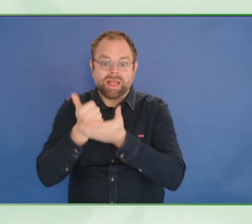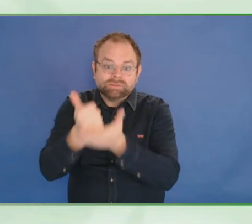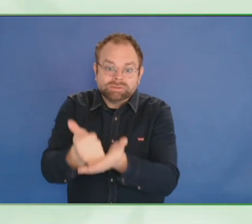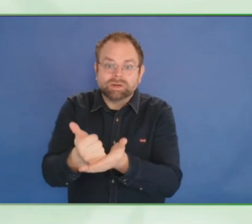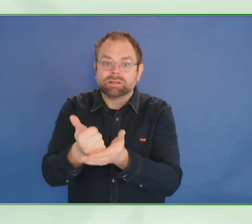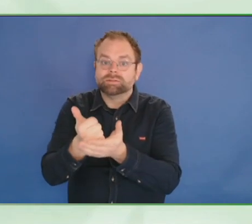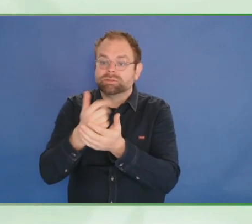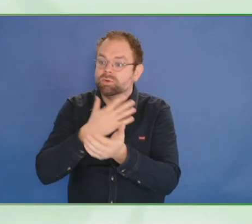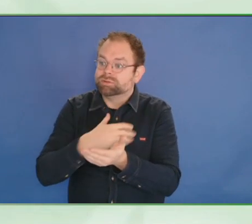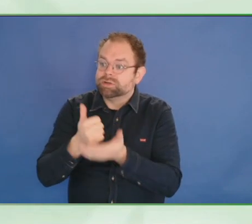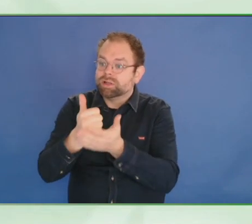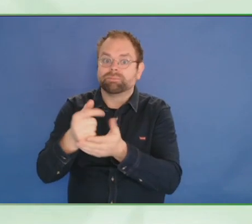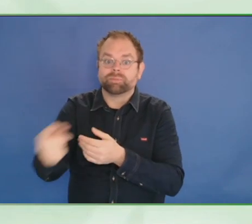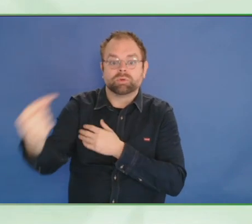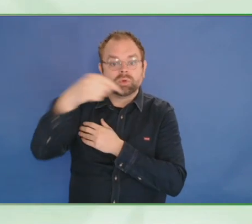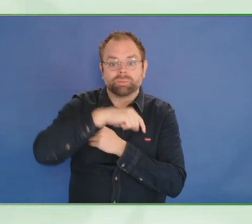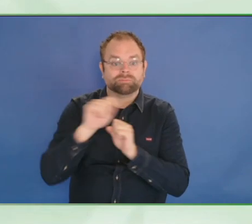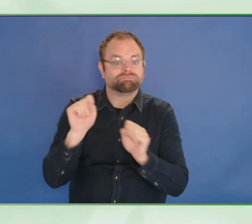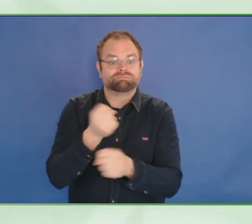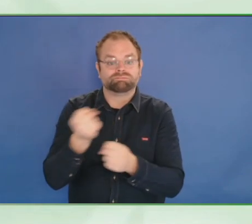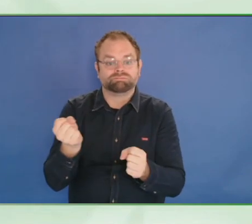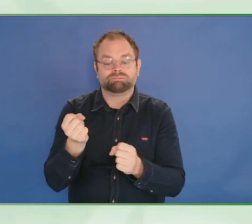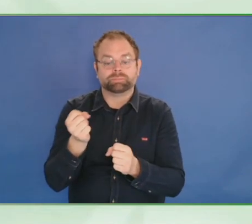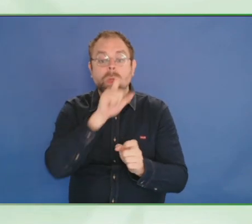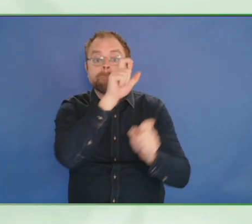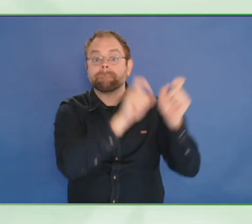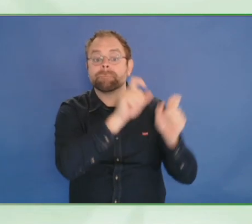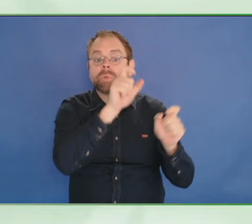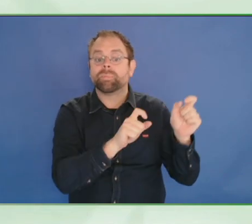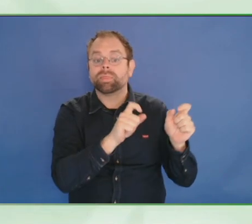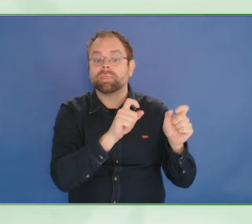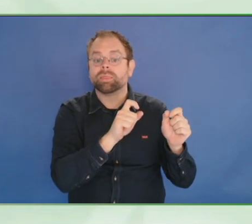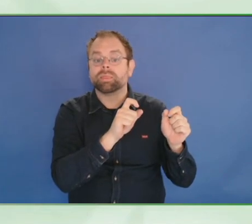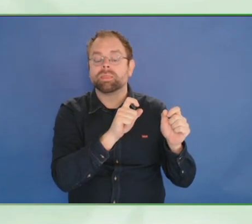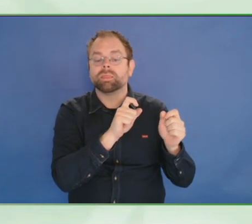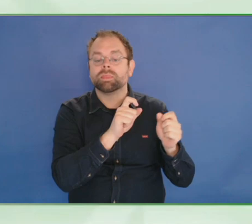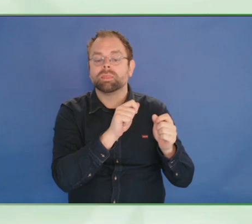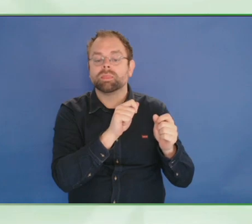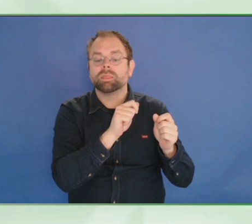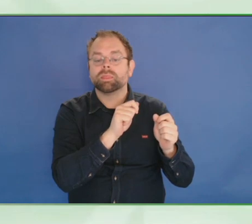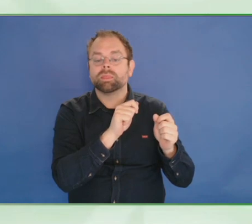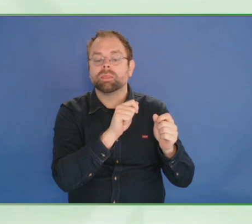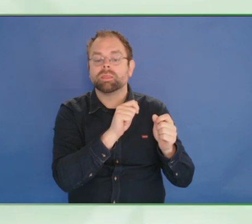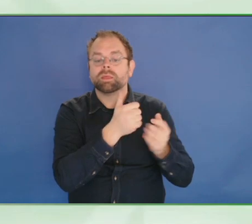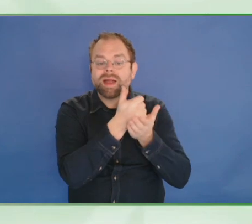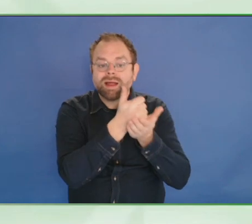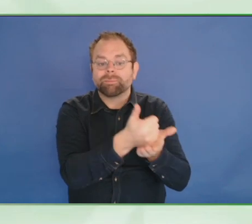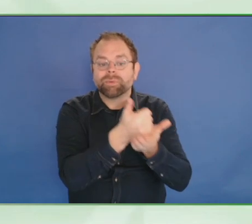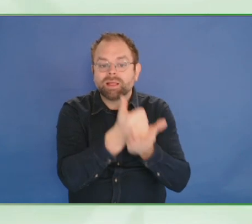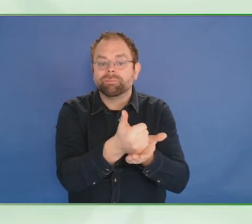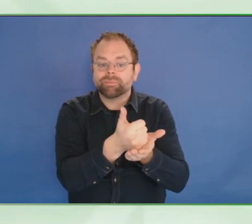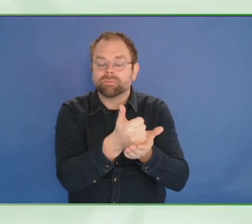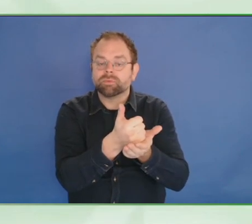are providing assistance don't have the right identification. People who need accessible